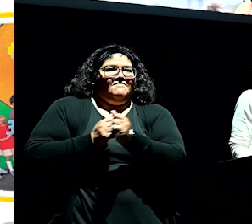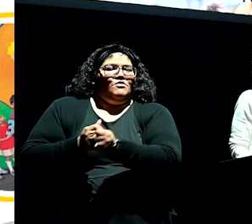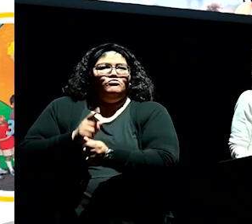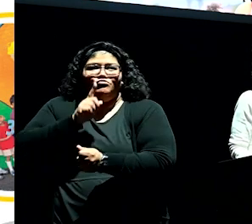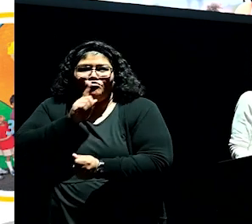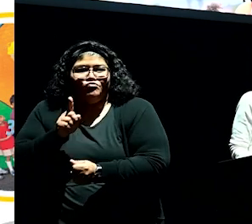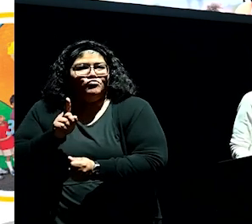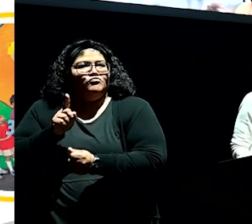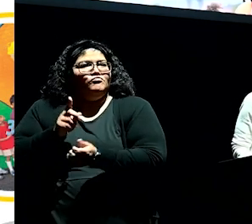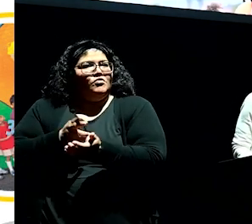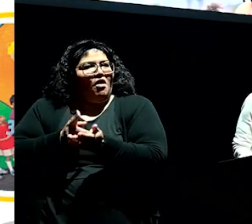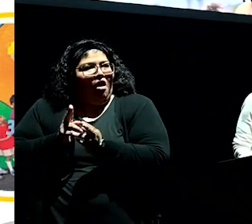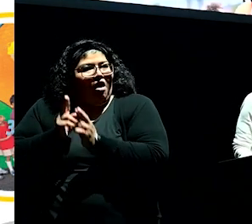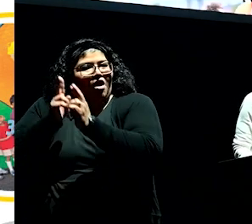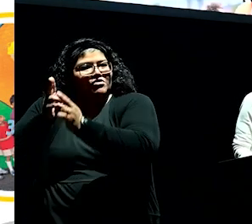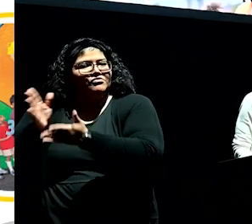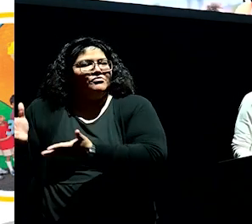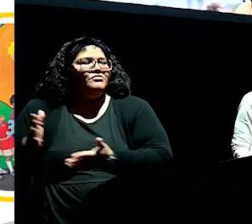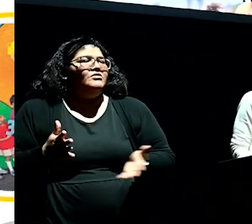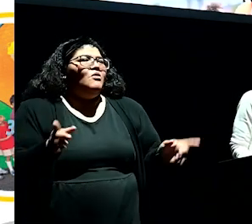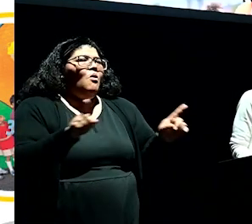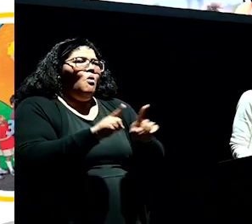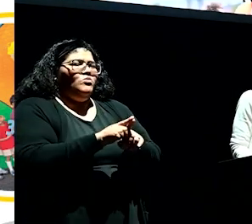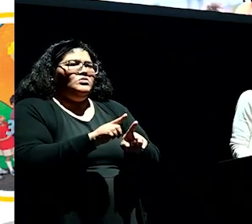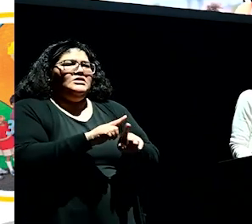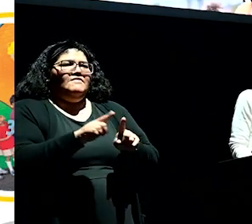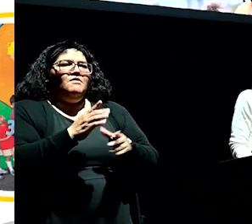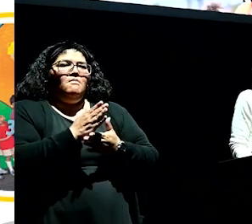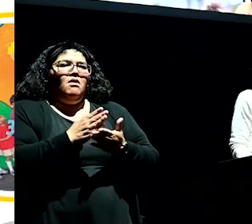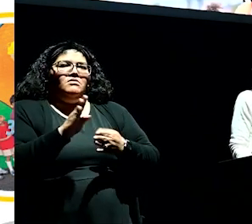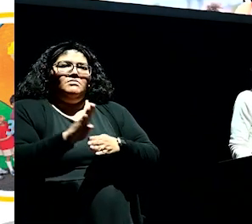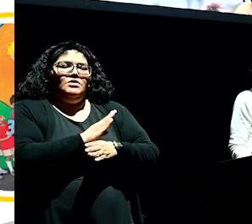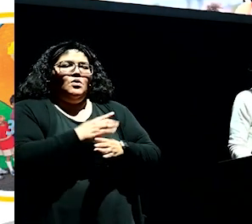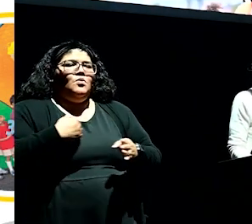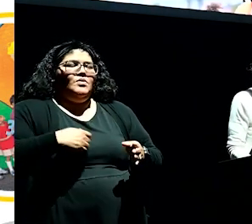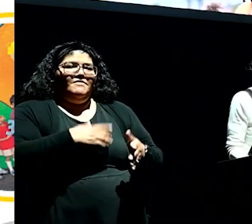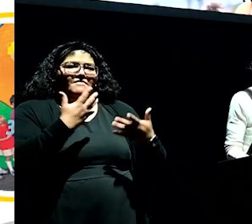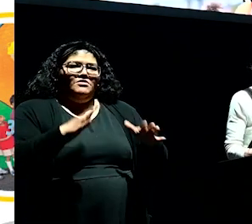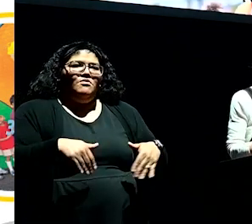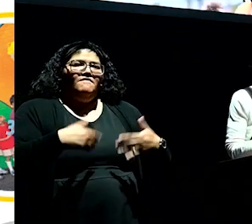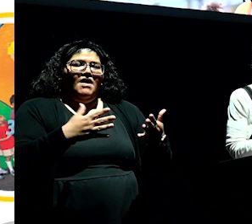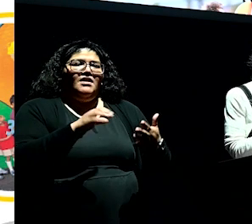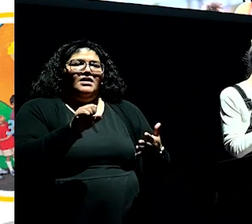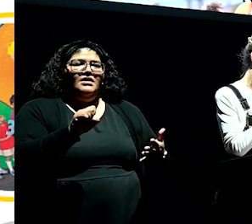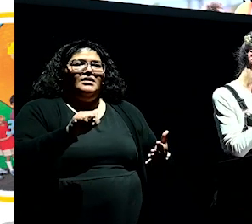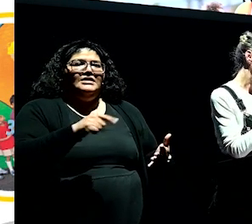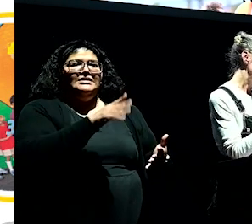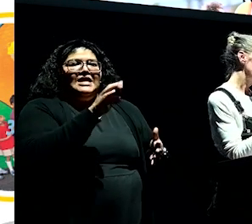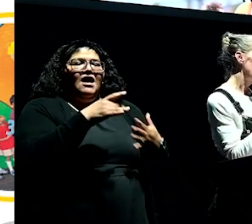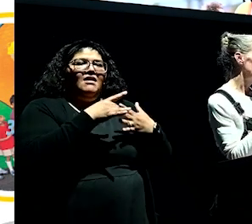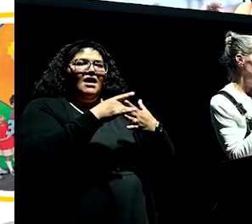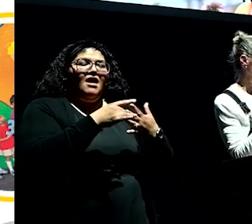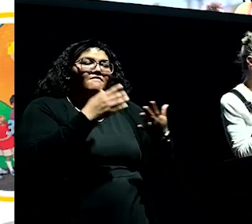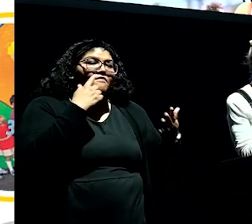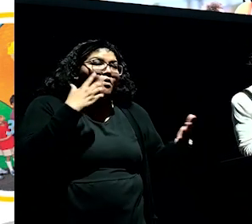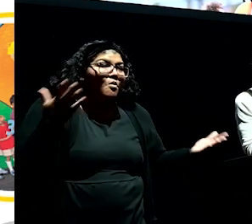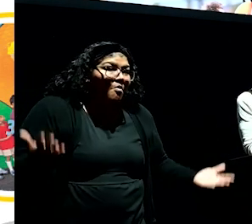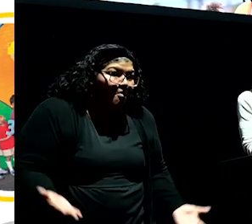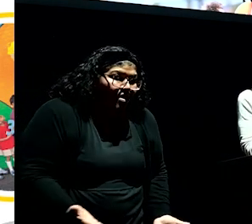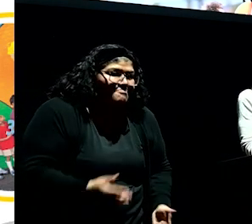style guides for different areas of the business. There's style guides for 3D